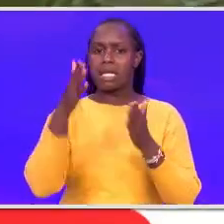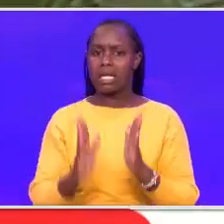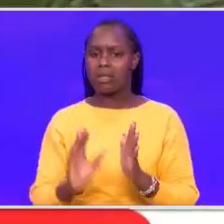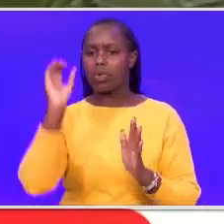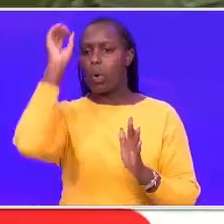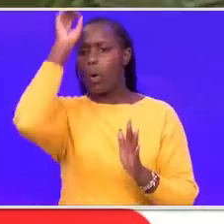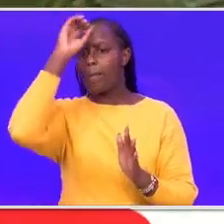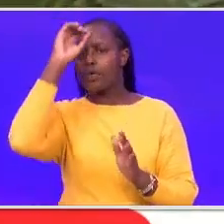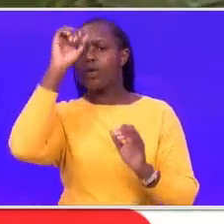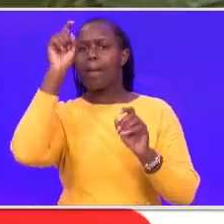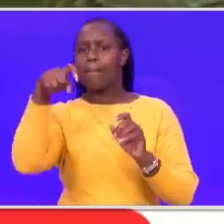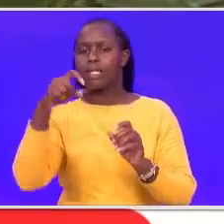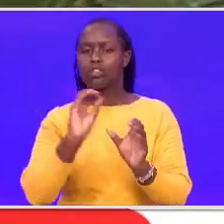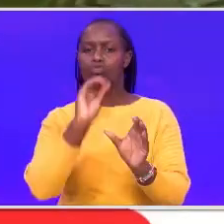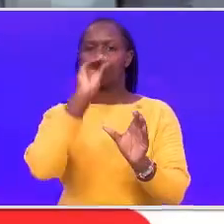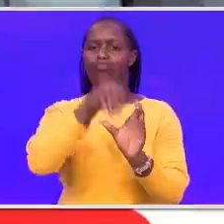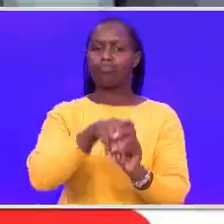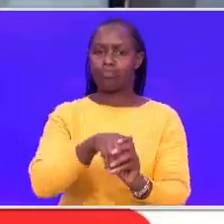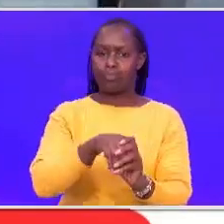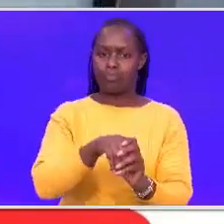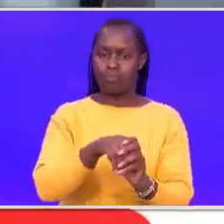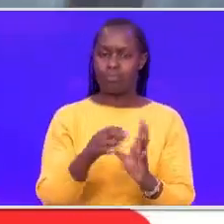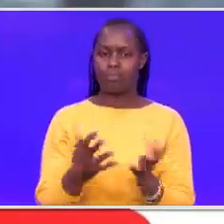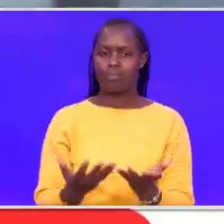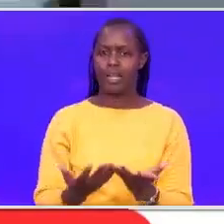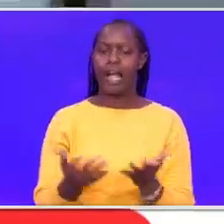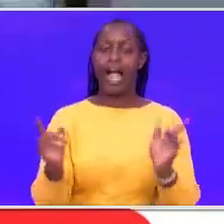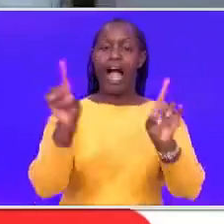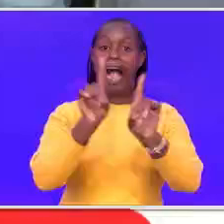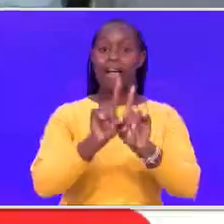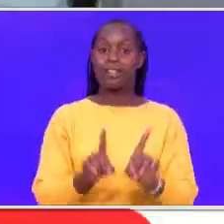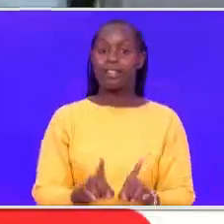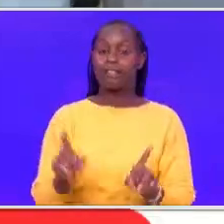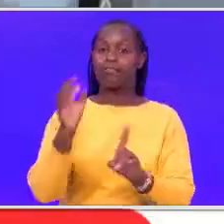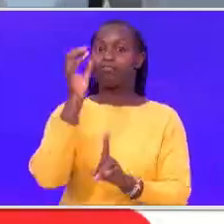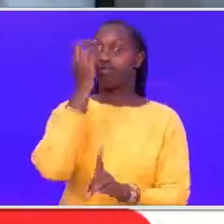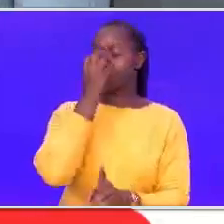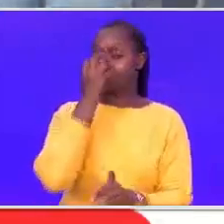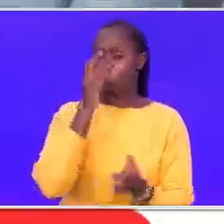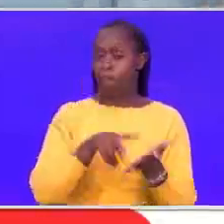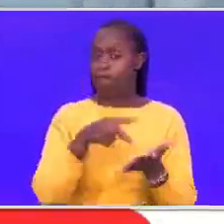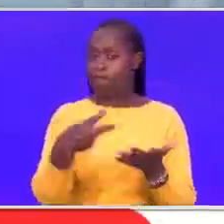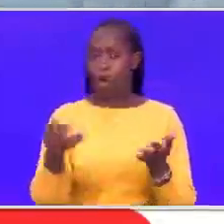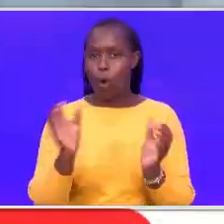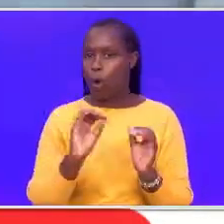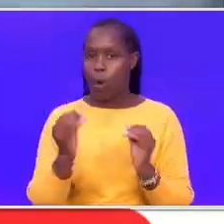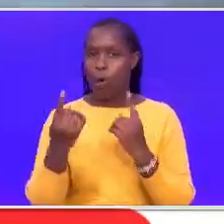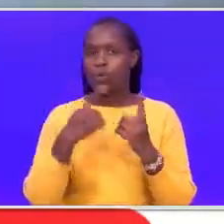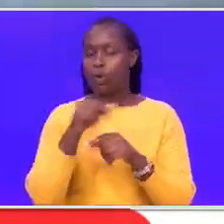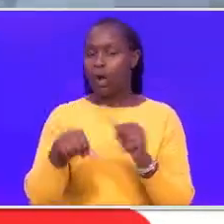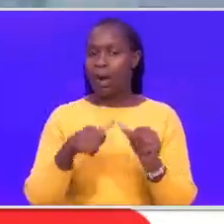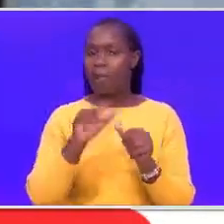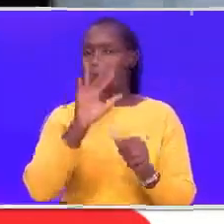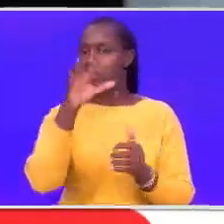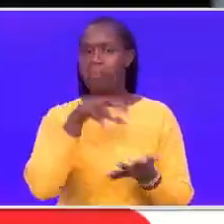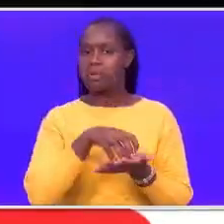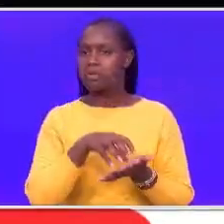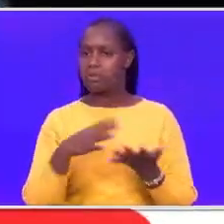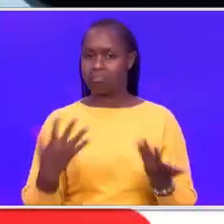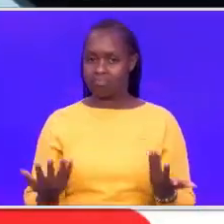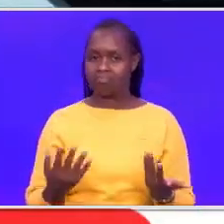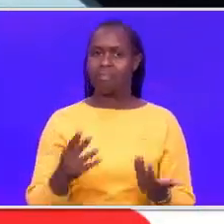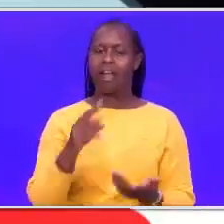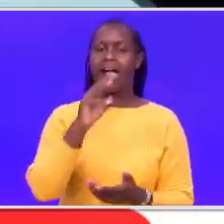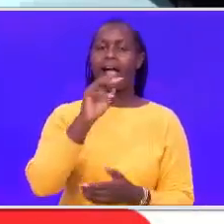to it so that it gives it legitimacy. And whereas the head of state did not fail to pronounce his stand as well, Mbeere North Member